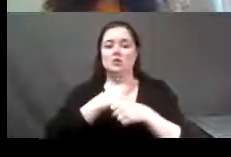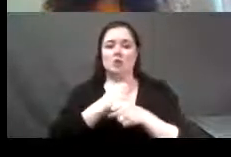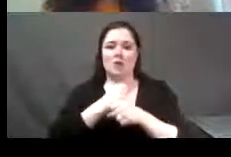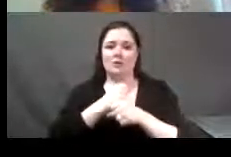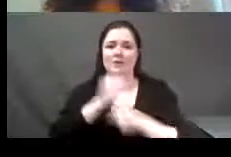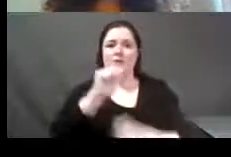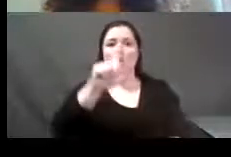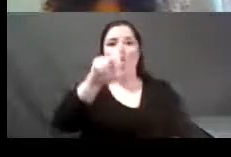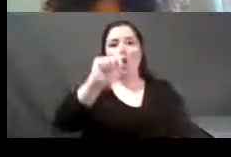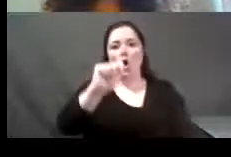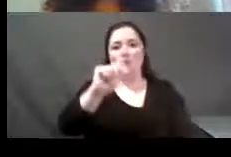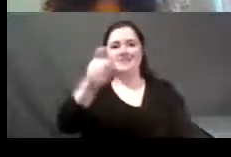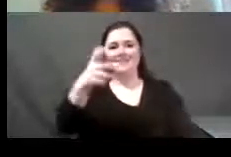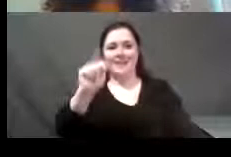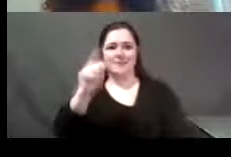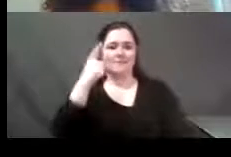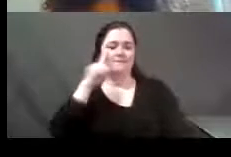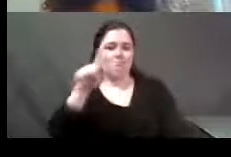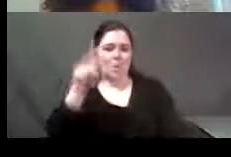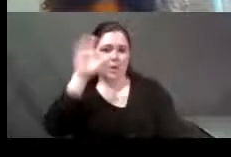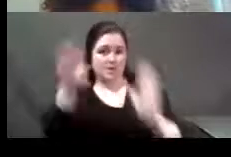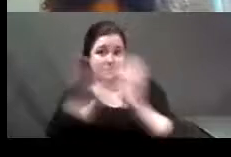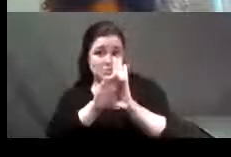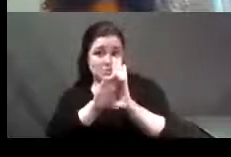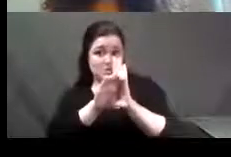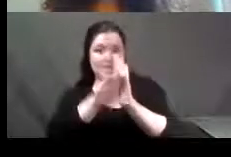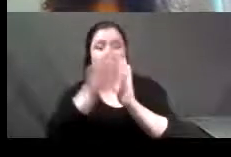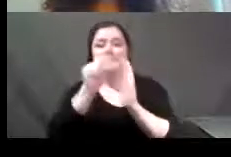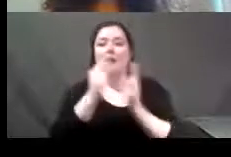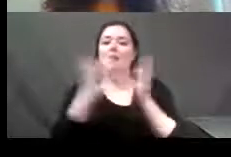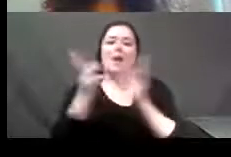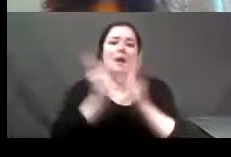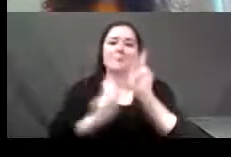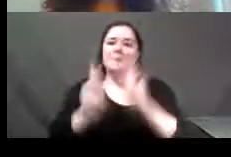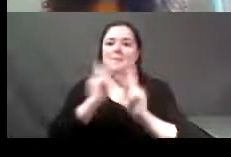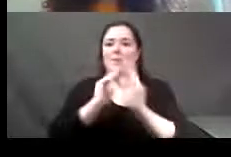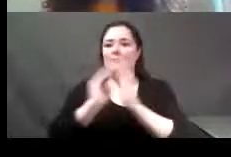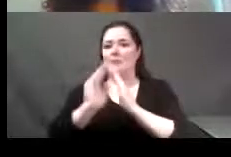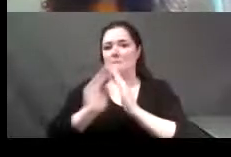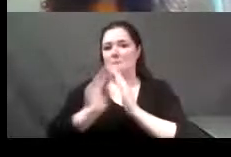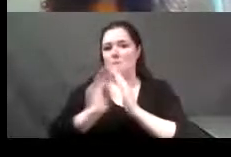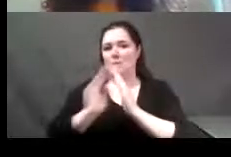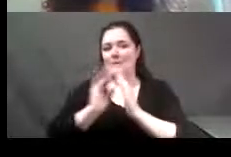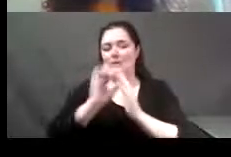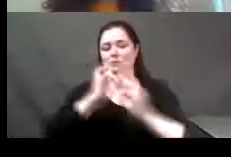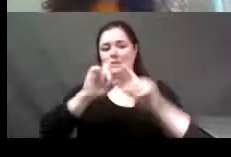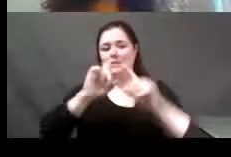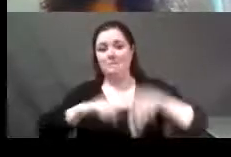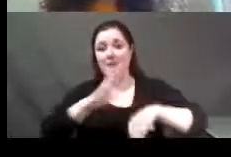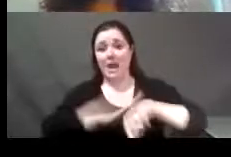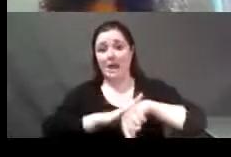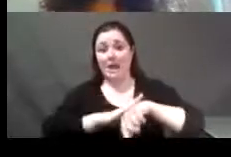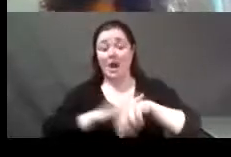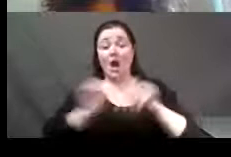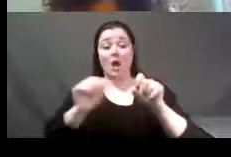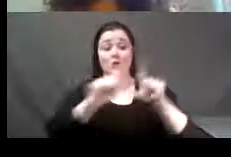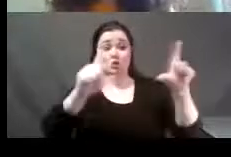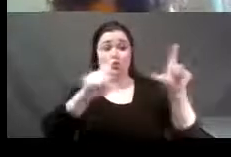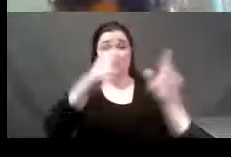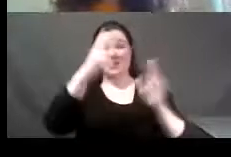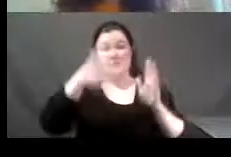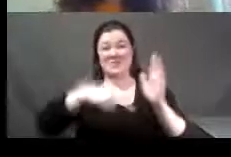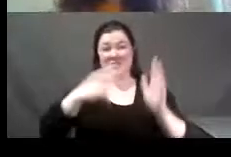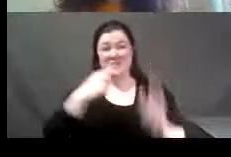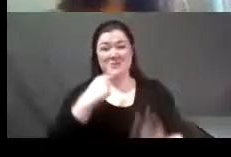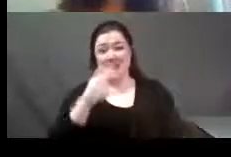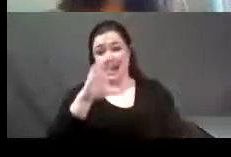text for images. But a lot of people in the community that depend on screen readers will tell you they're crappy